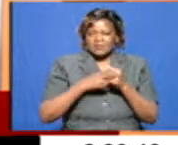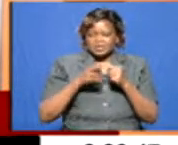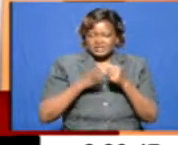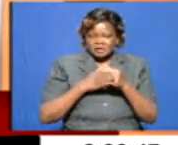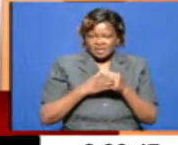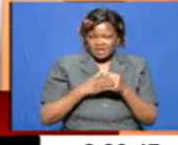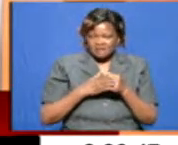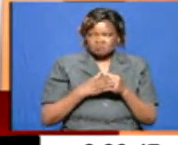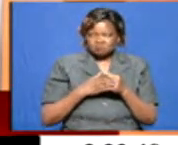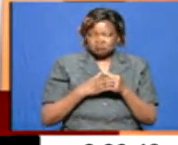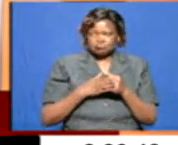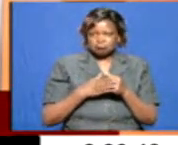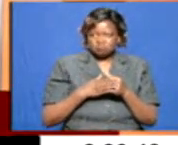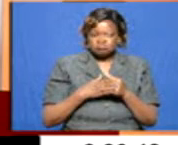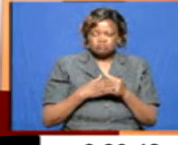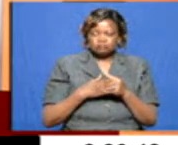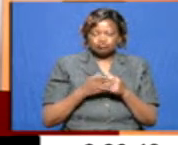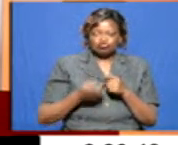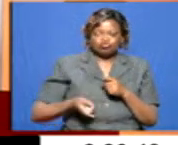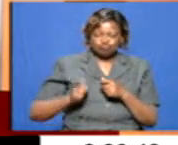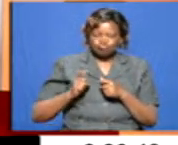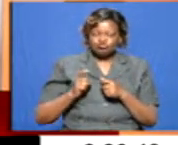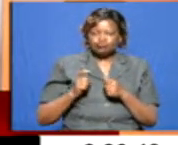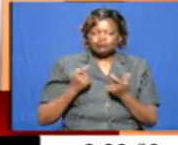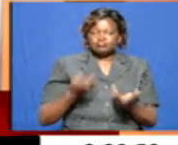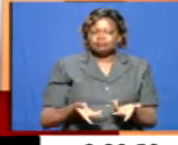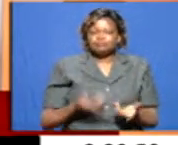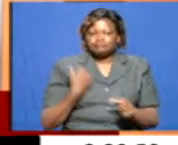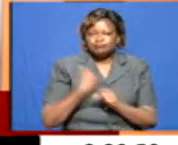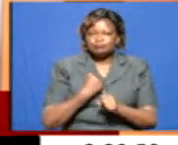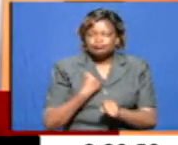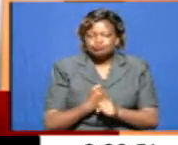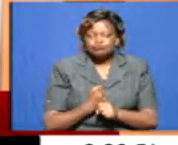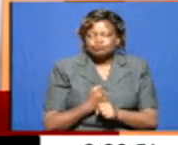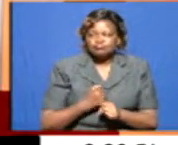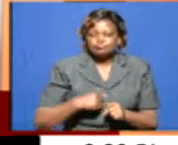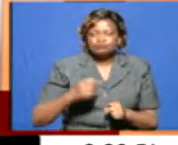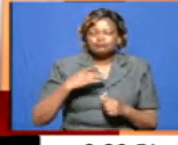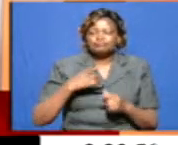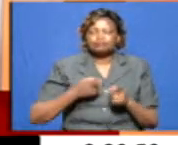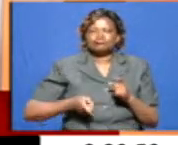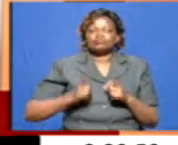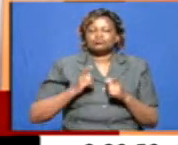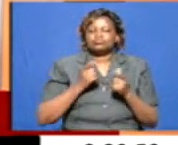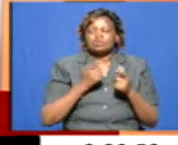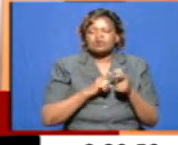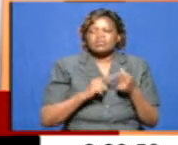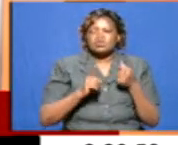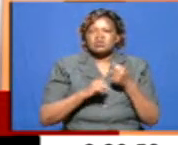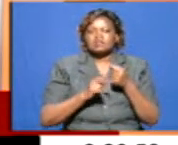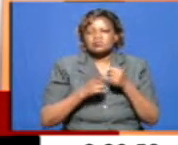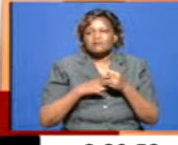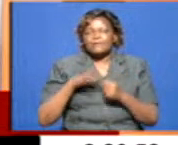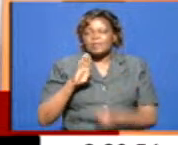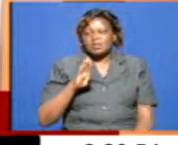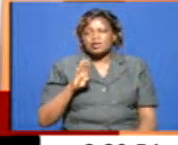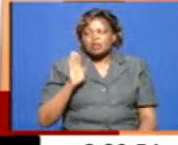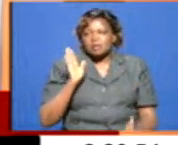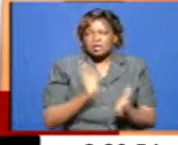year-on-year increase. The lender attributes the performance to higher interest income of 67 billion shillings and